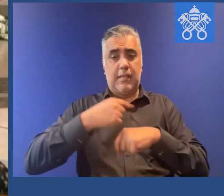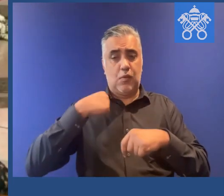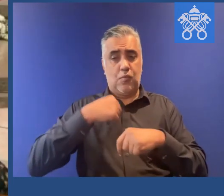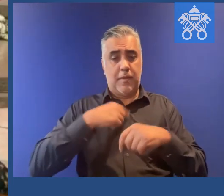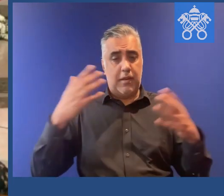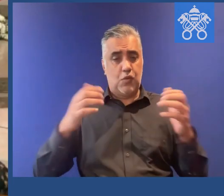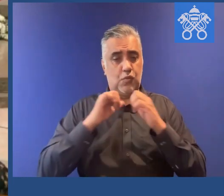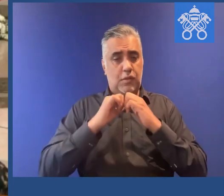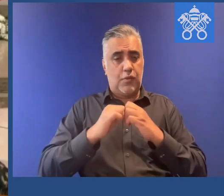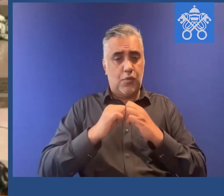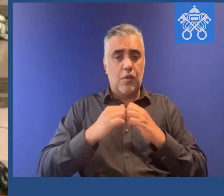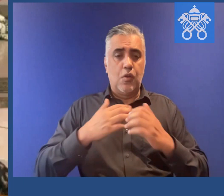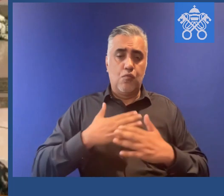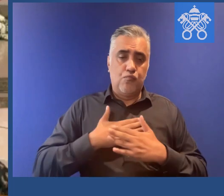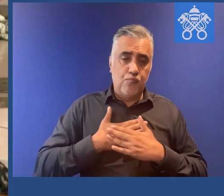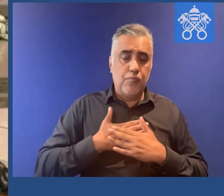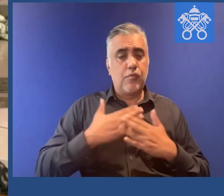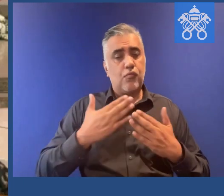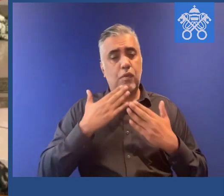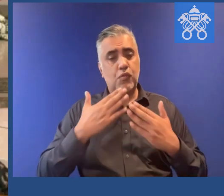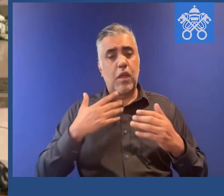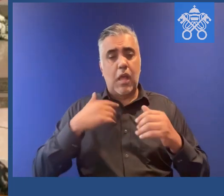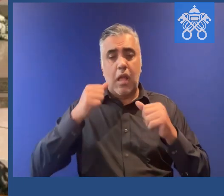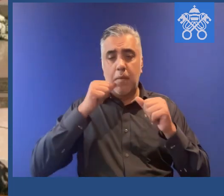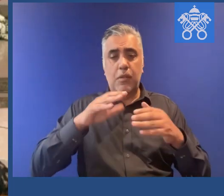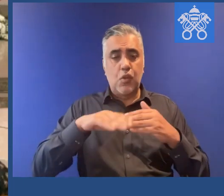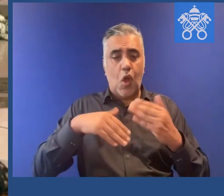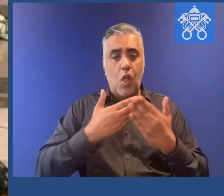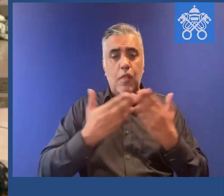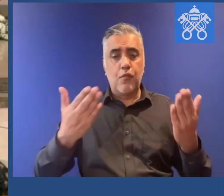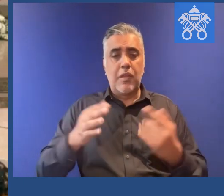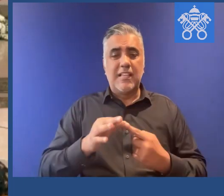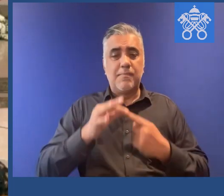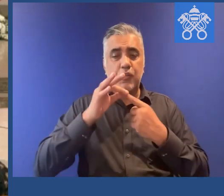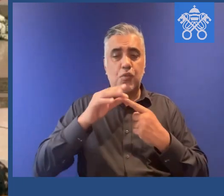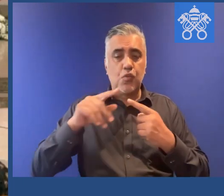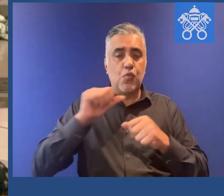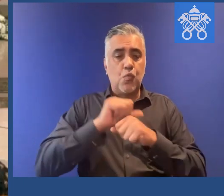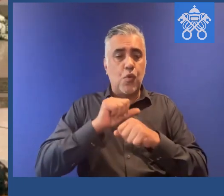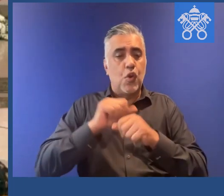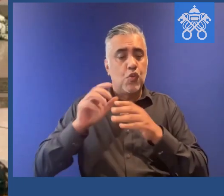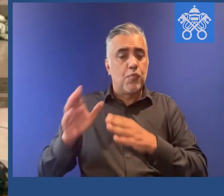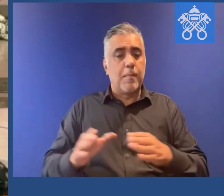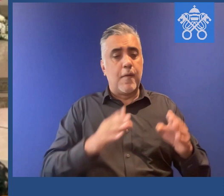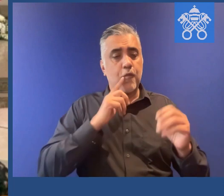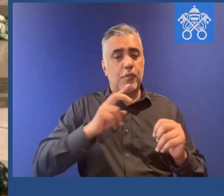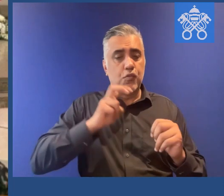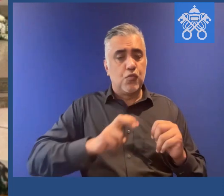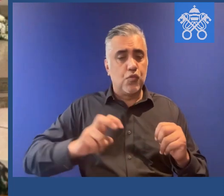together. With a heart full of gratitude, I bless all of you, especially those who work to prepare for this